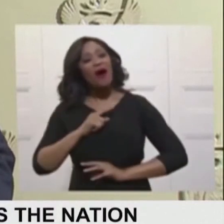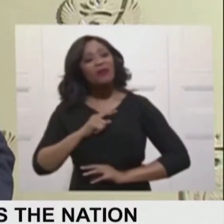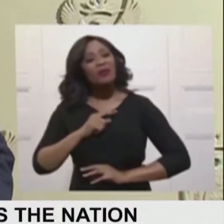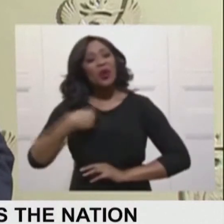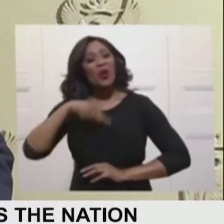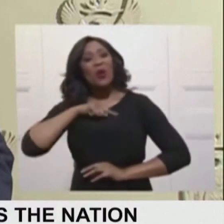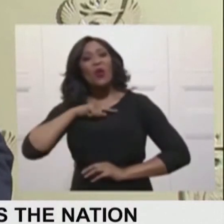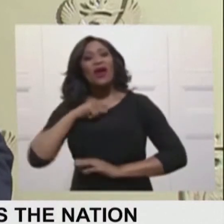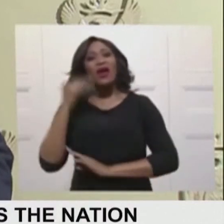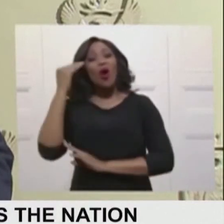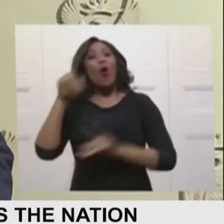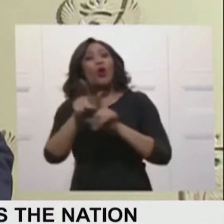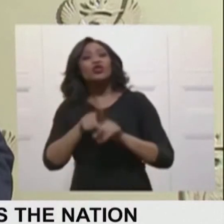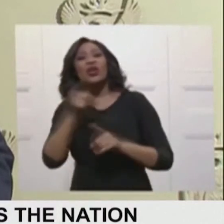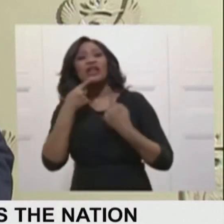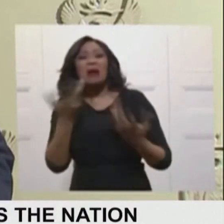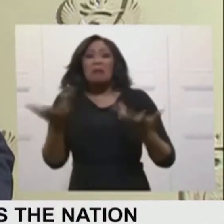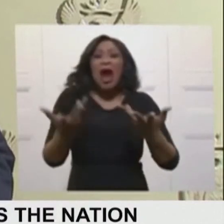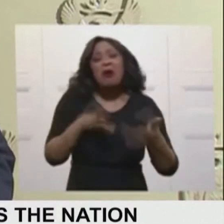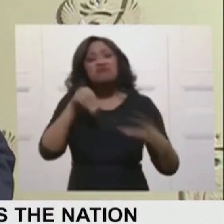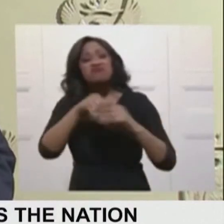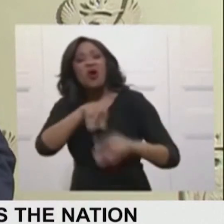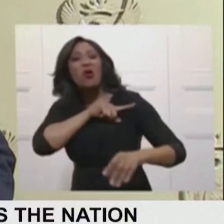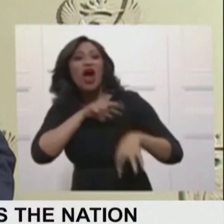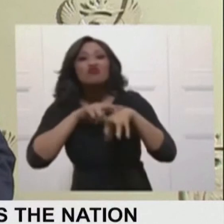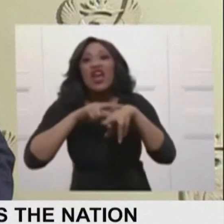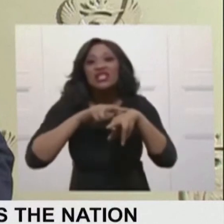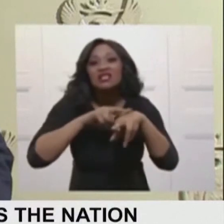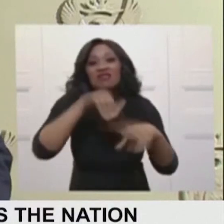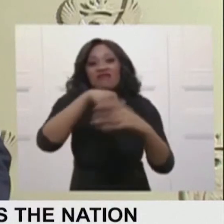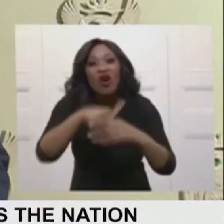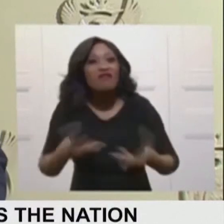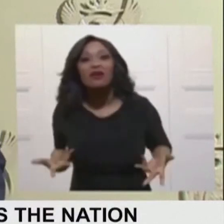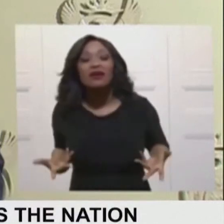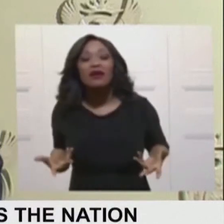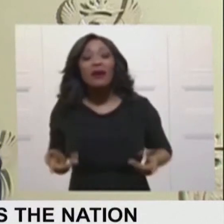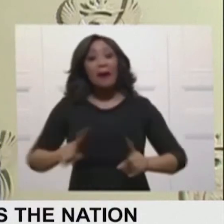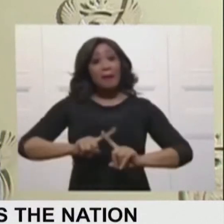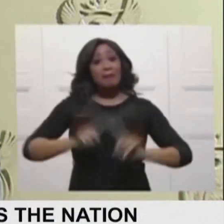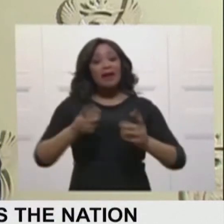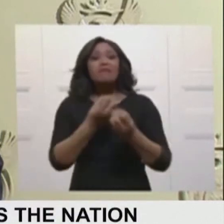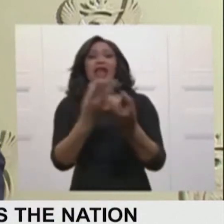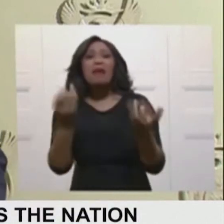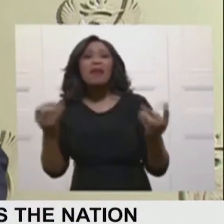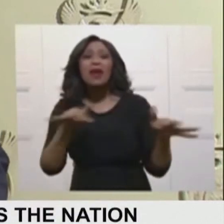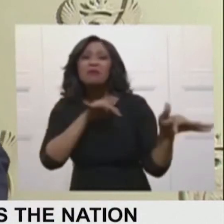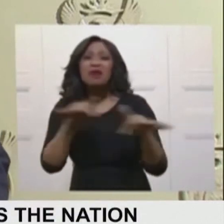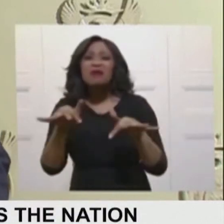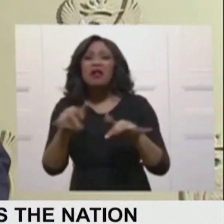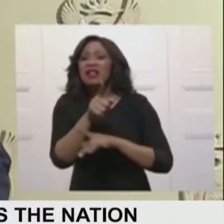of our people have, out of principle, refused to be